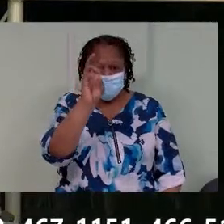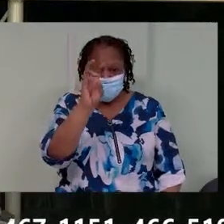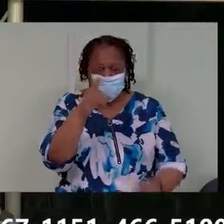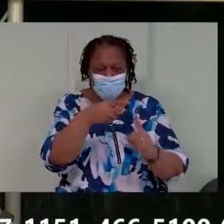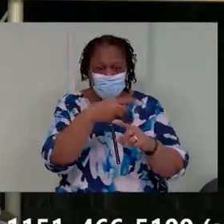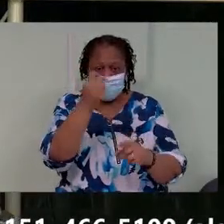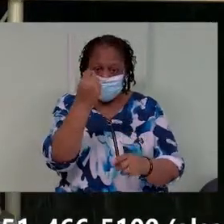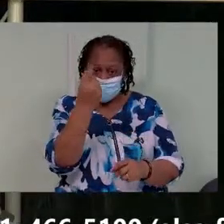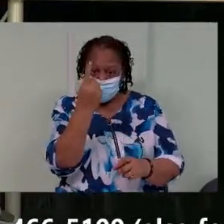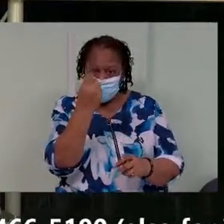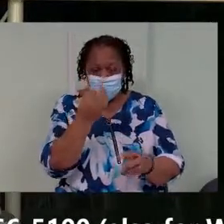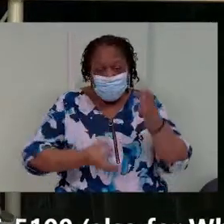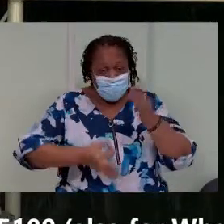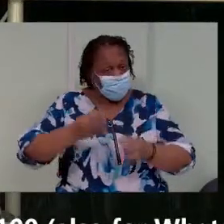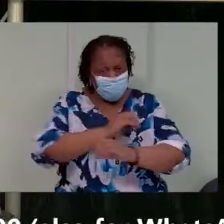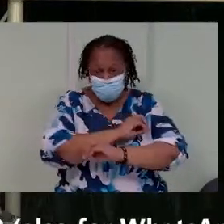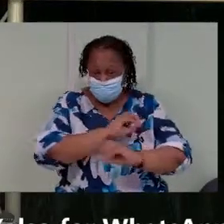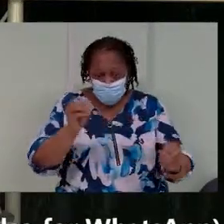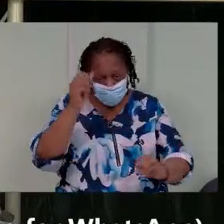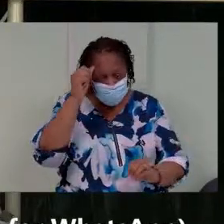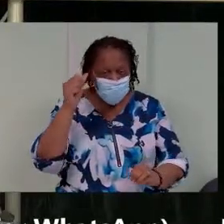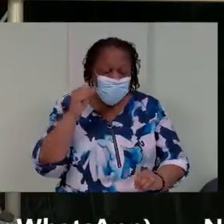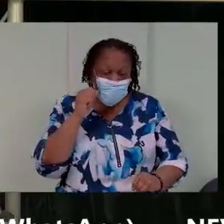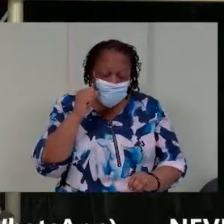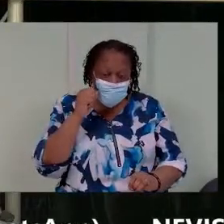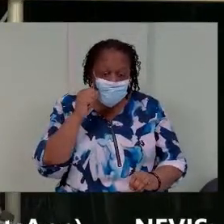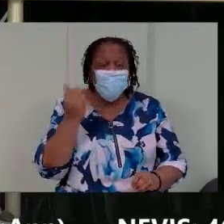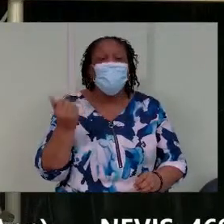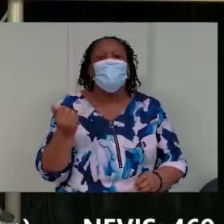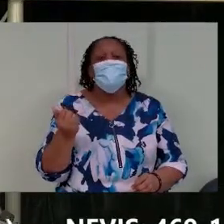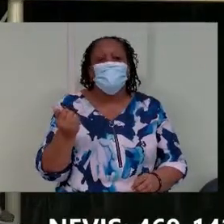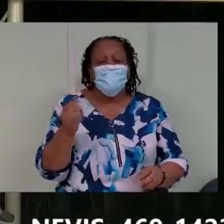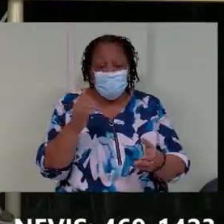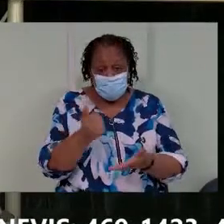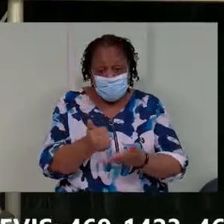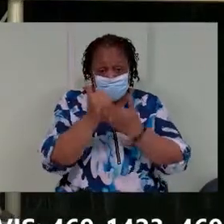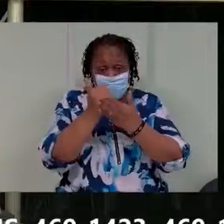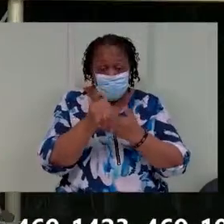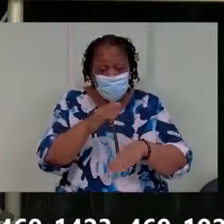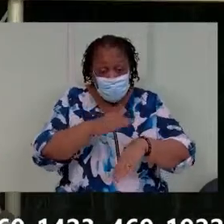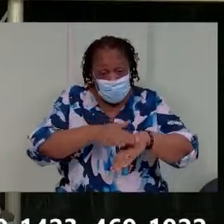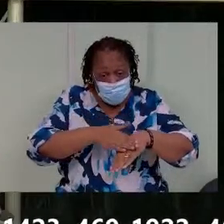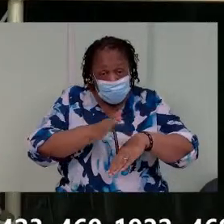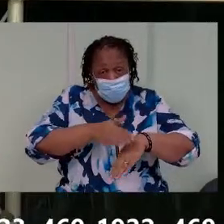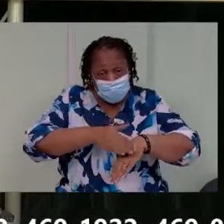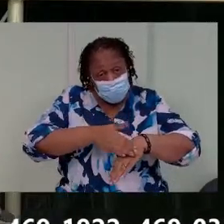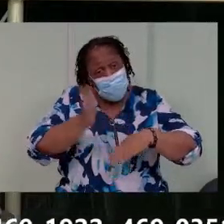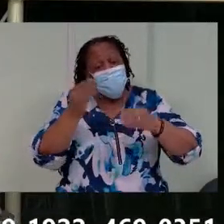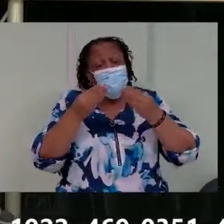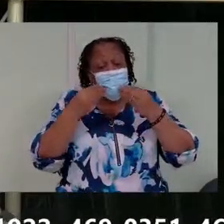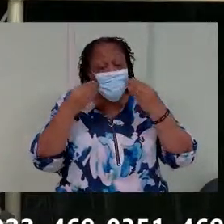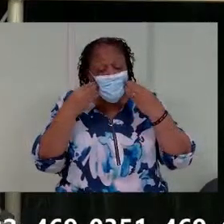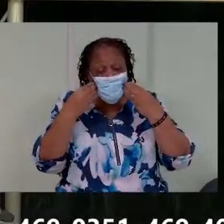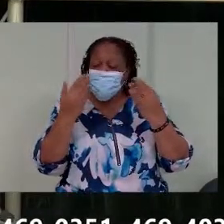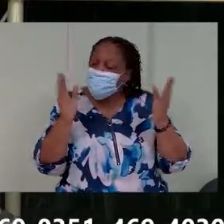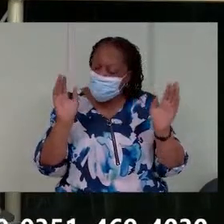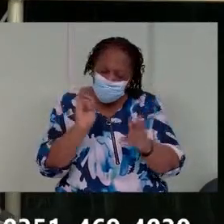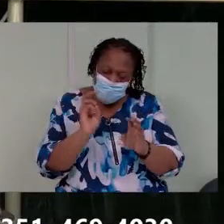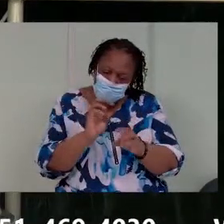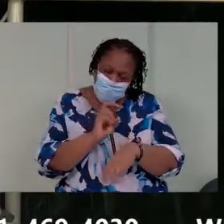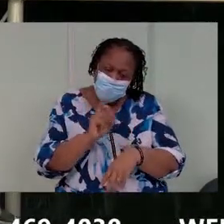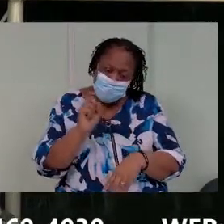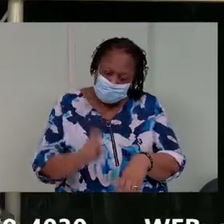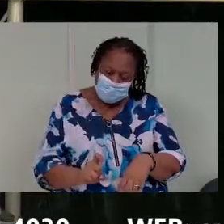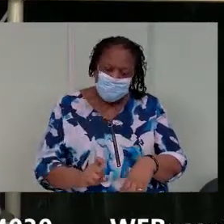that makes it difficult for you to wear a mask, or if you're in a private space, which includes your private vehicle. The new